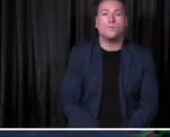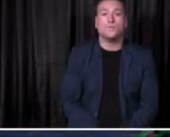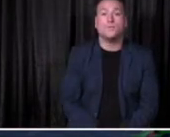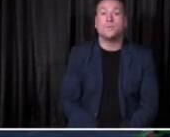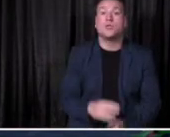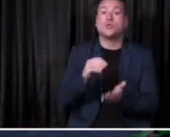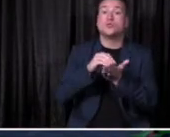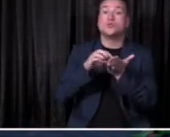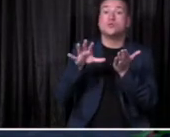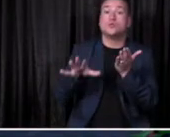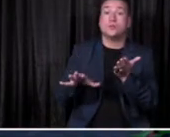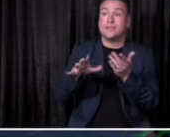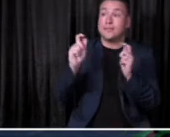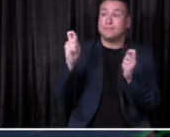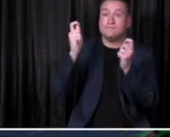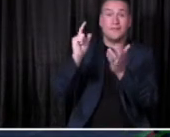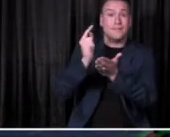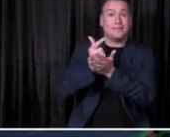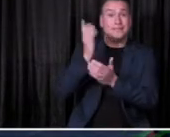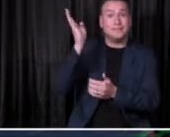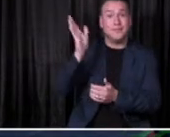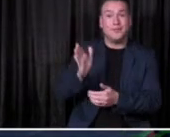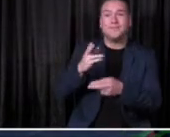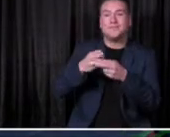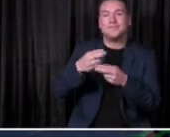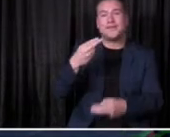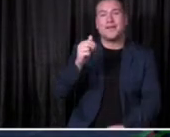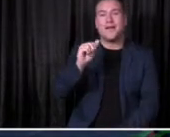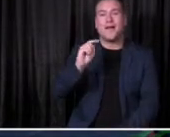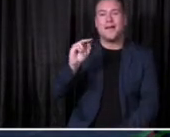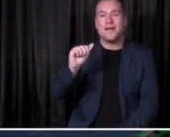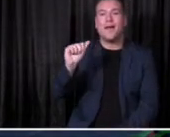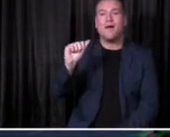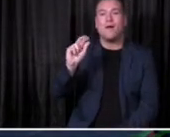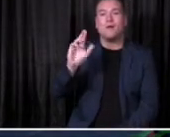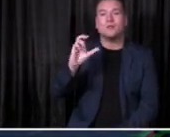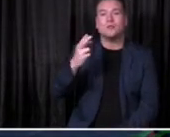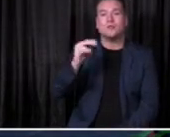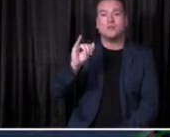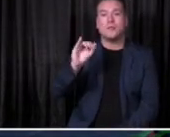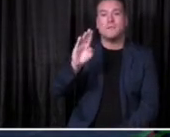Student Commencement Speaker, Hannah Archibazova.